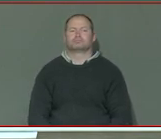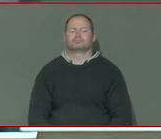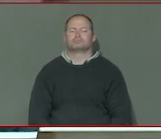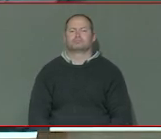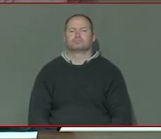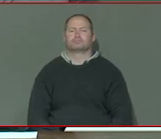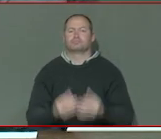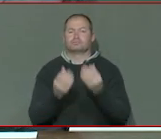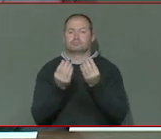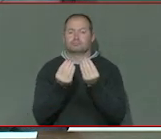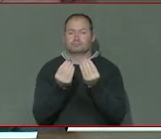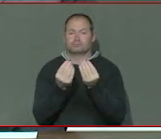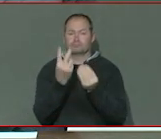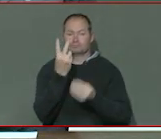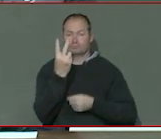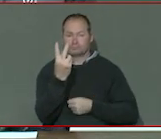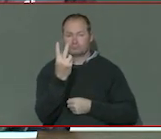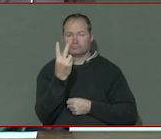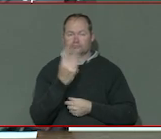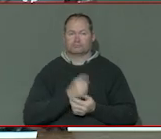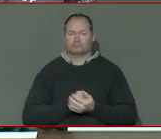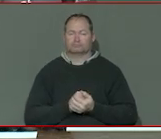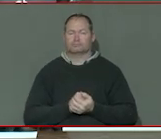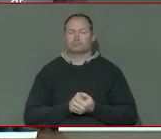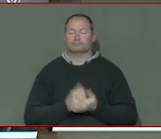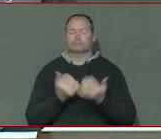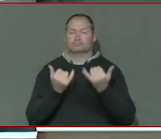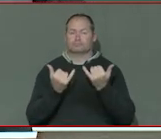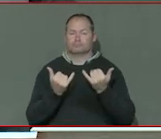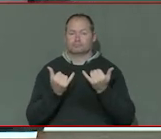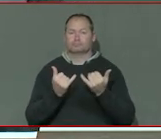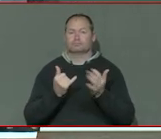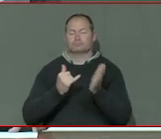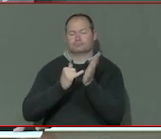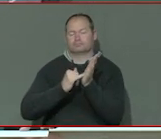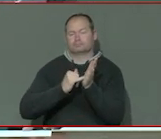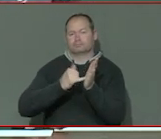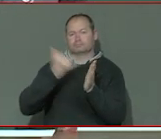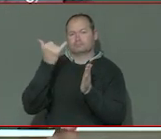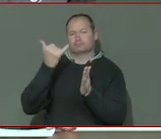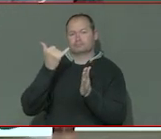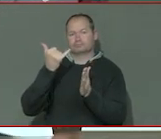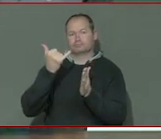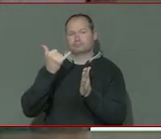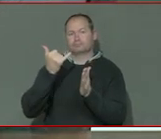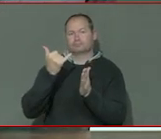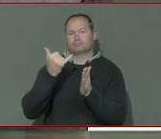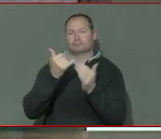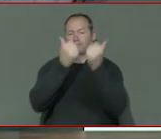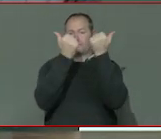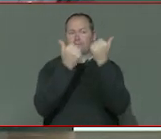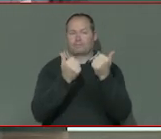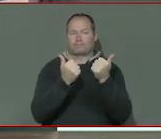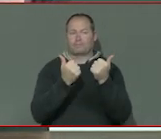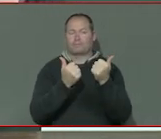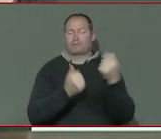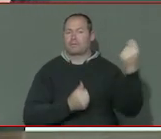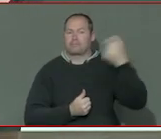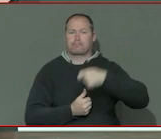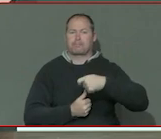Number 2. The EFO in settlement of the January account was not received by them within 7